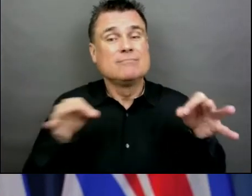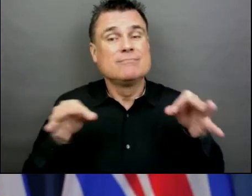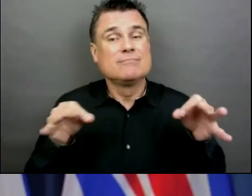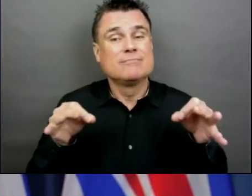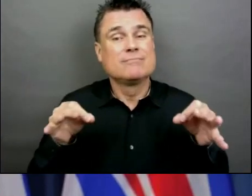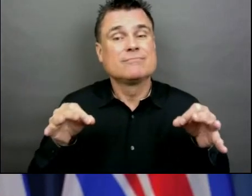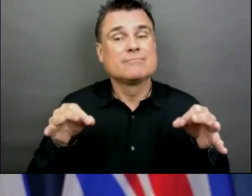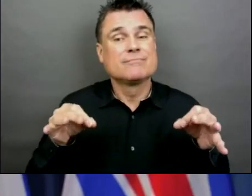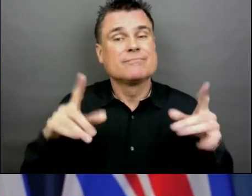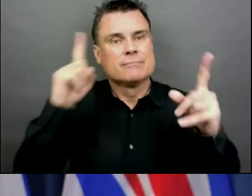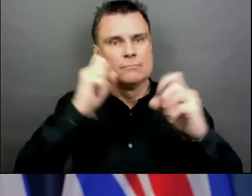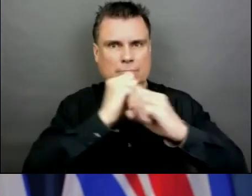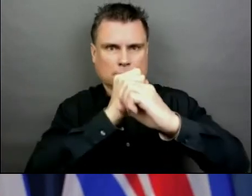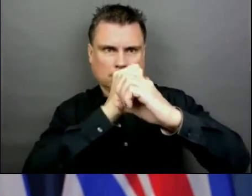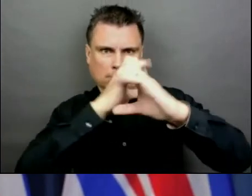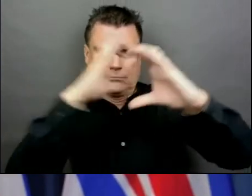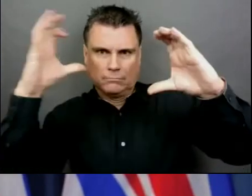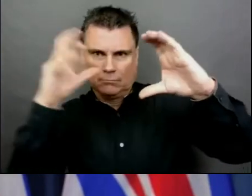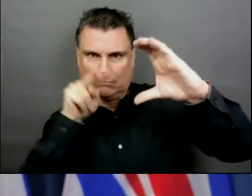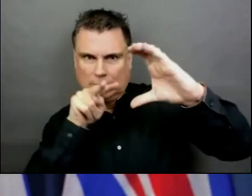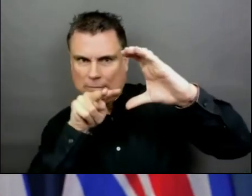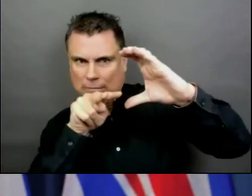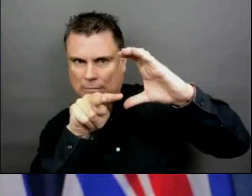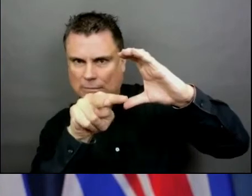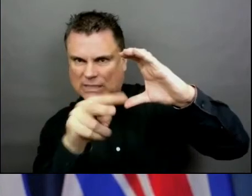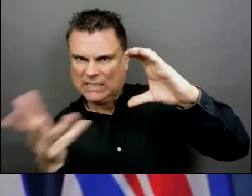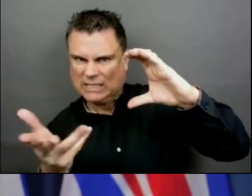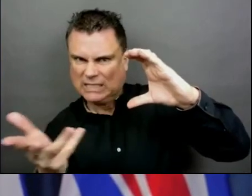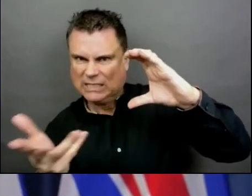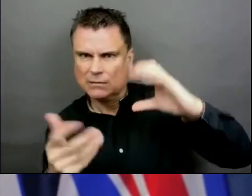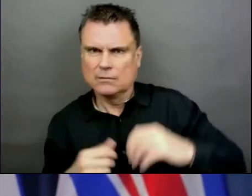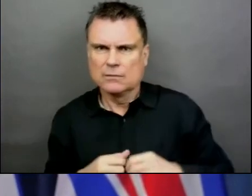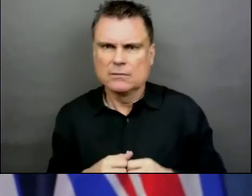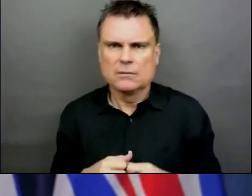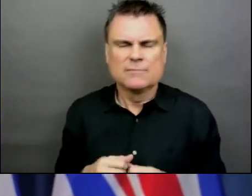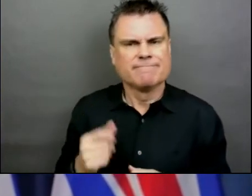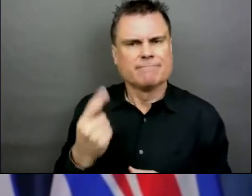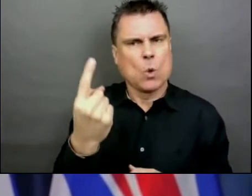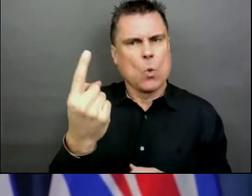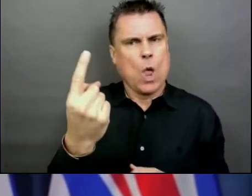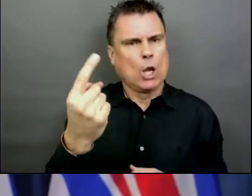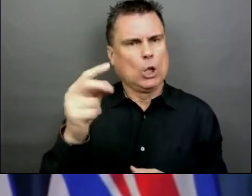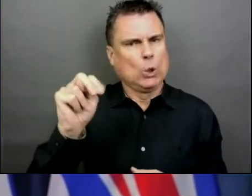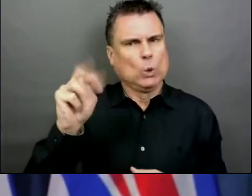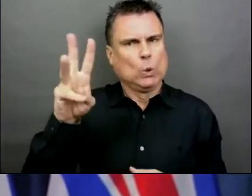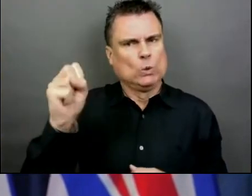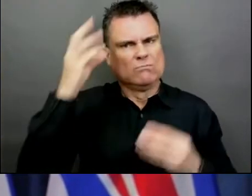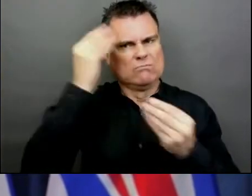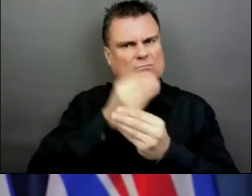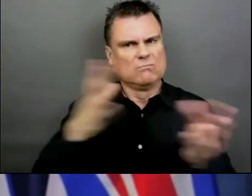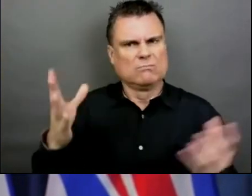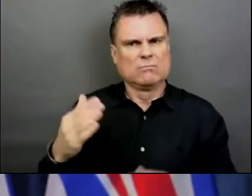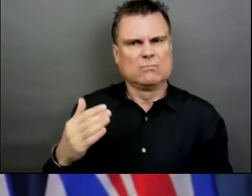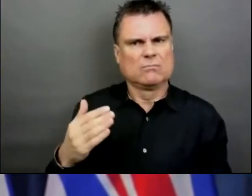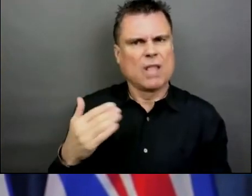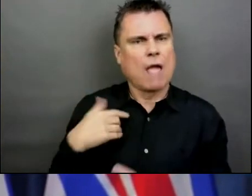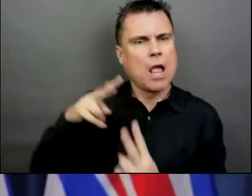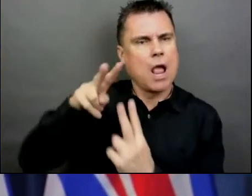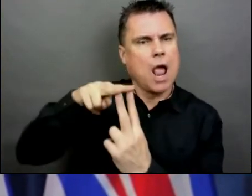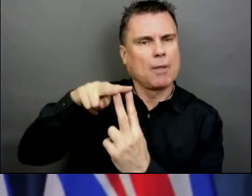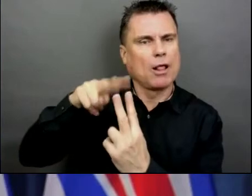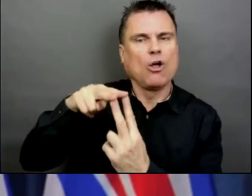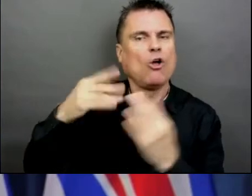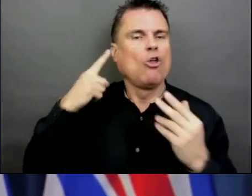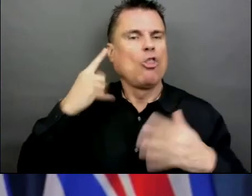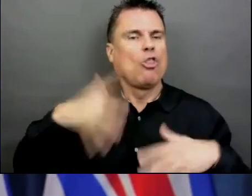the rules and actually flying to a territory to try to get a vaccine. How do you react to this just personally? Well, frankly, I